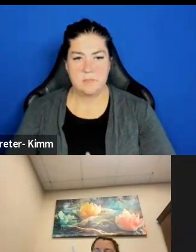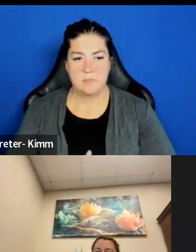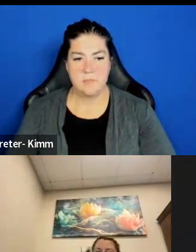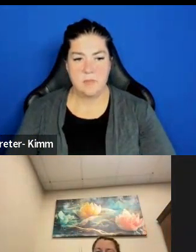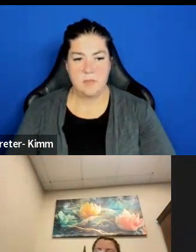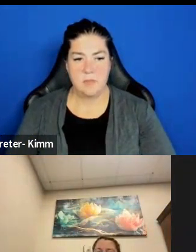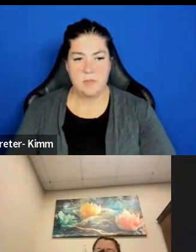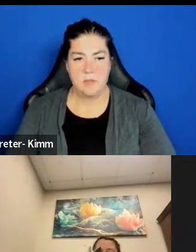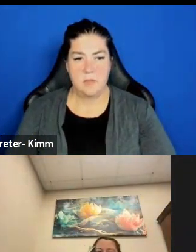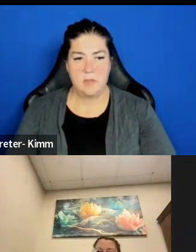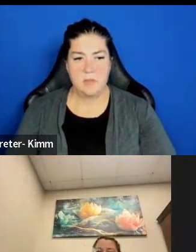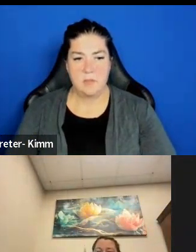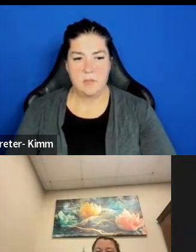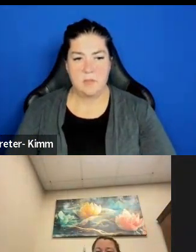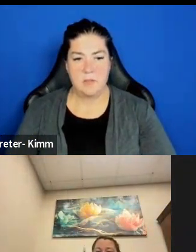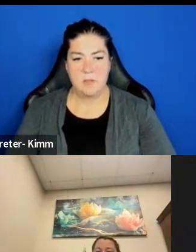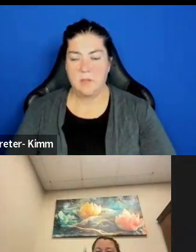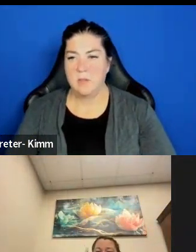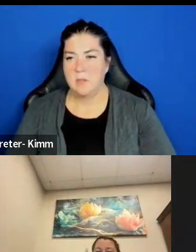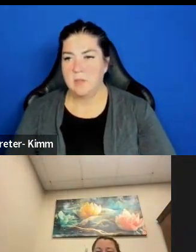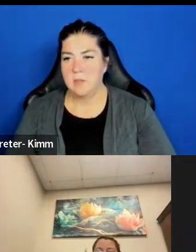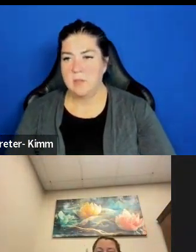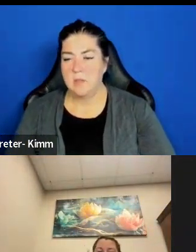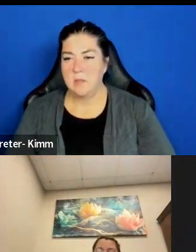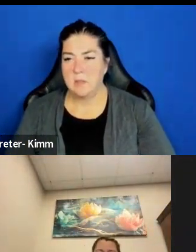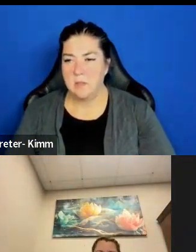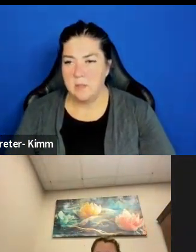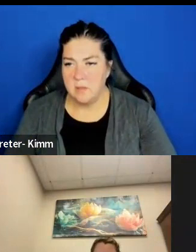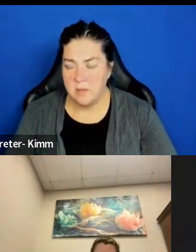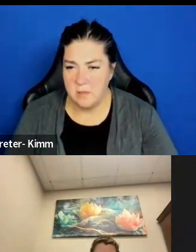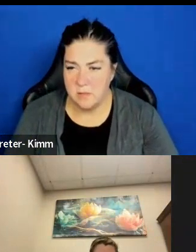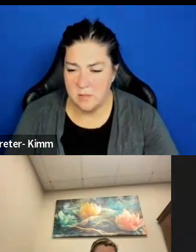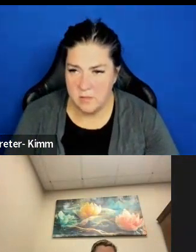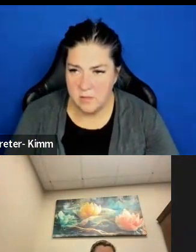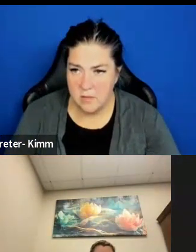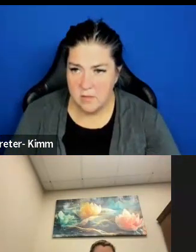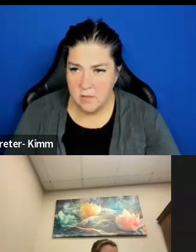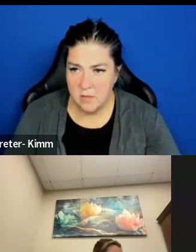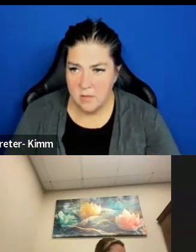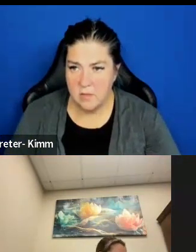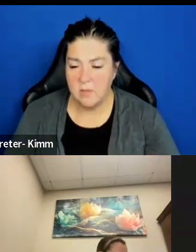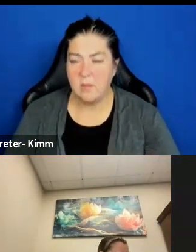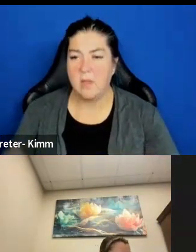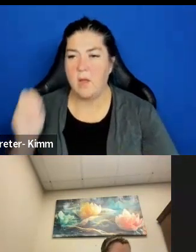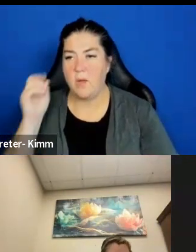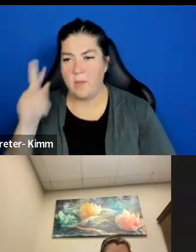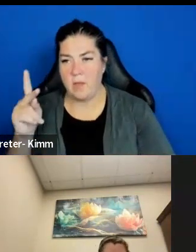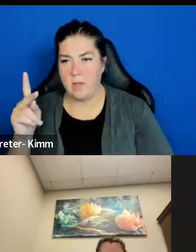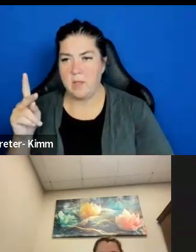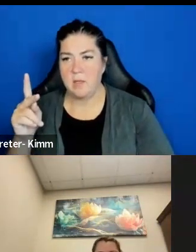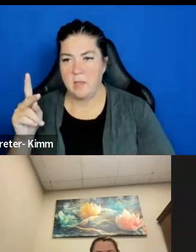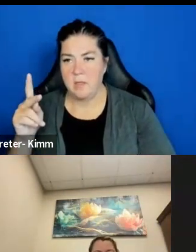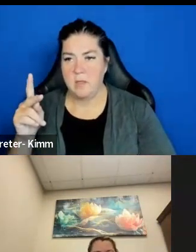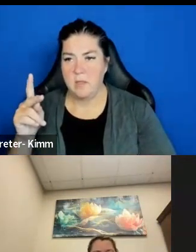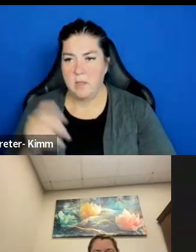Here's a clicker, whoever's going that way. Okay. Apology. Did I get this right? Okay, so as Michelle